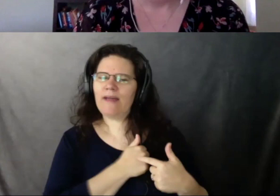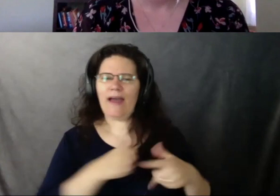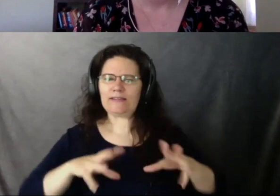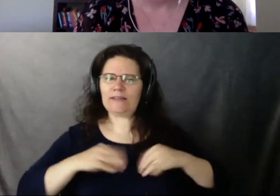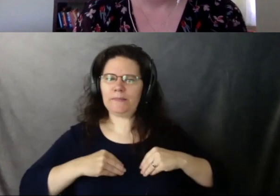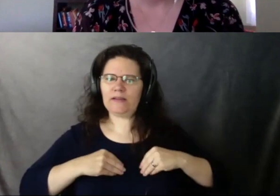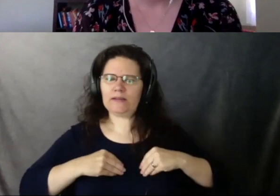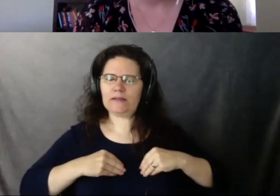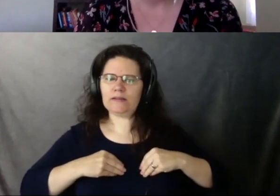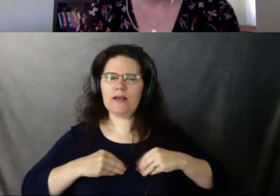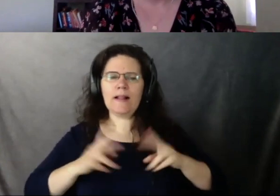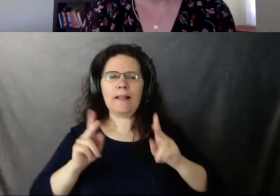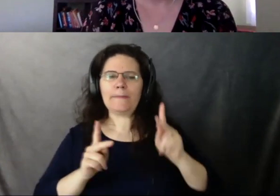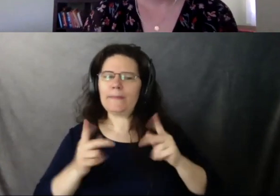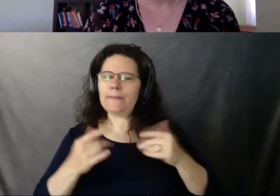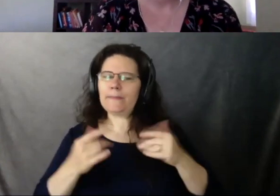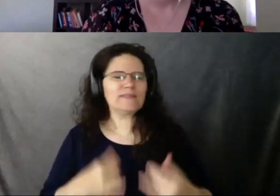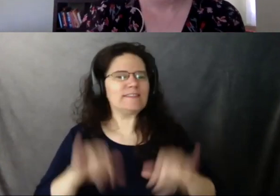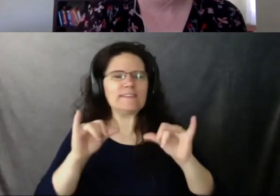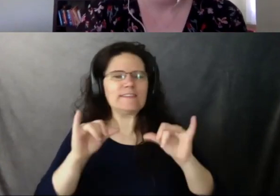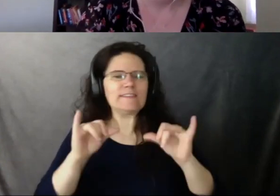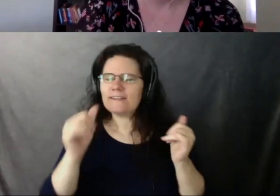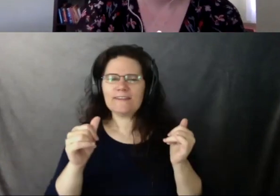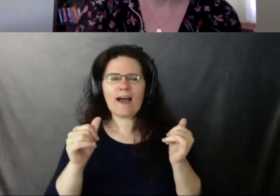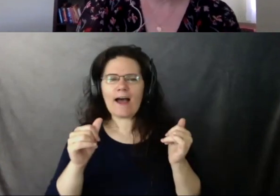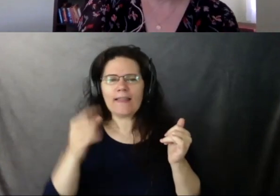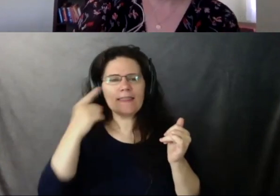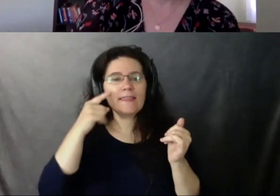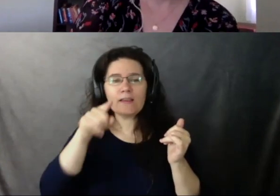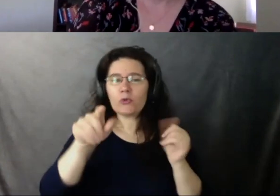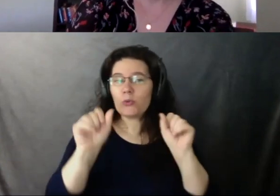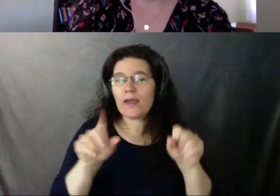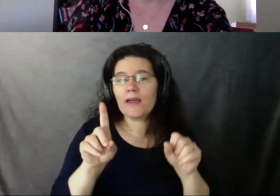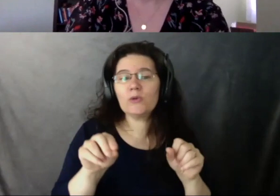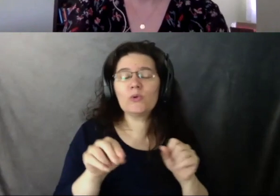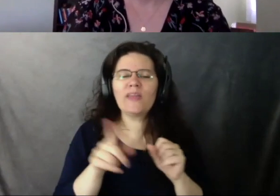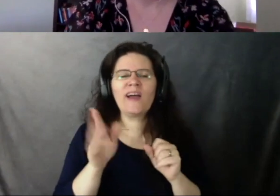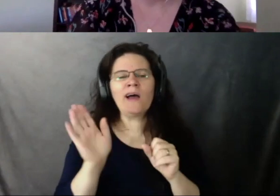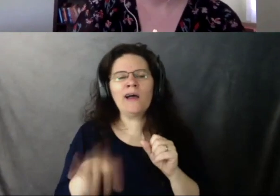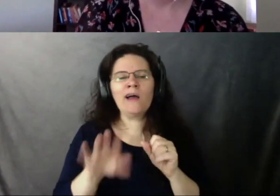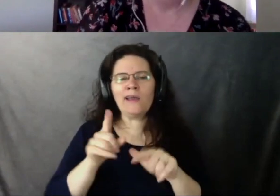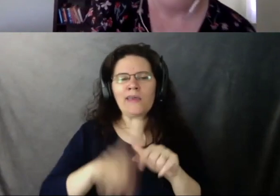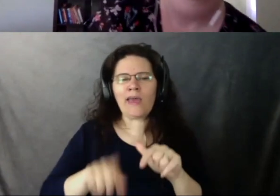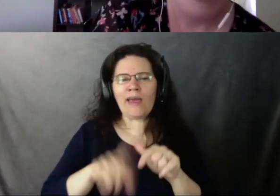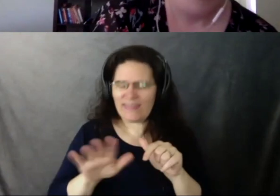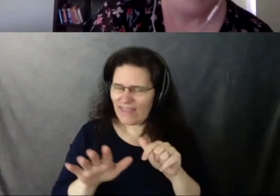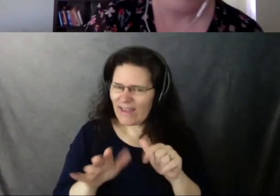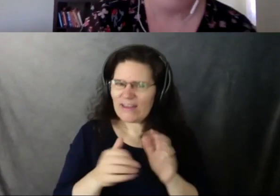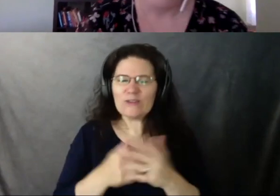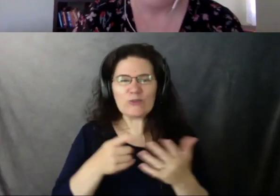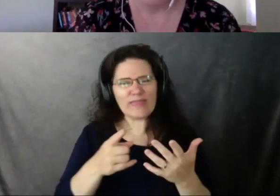problem. Still people are like, they are not believing that you can do or you cannot do. And this is the one word that you cannot